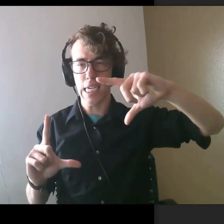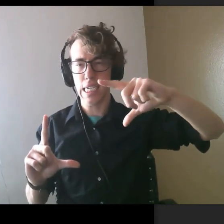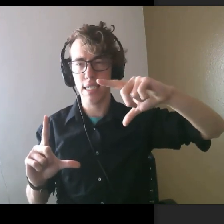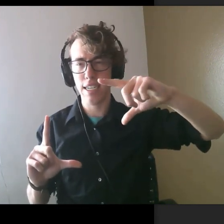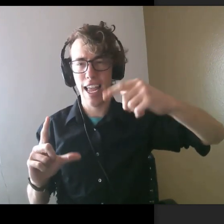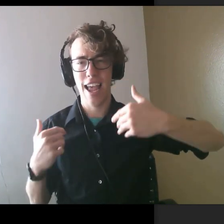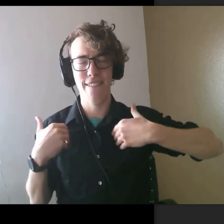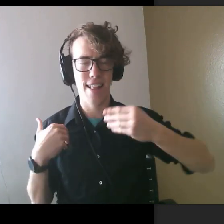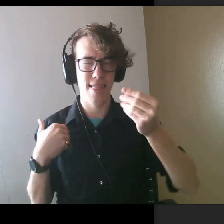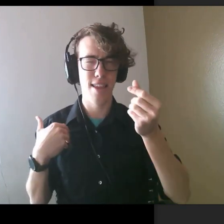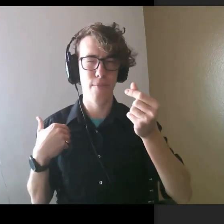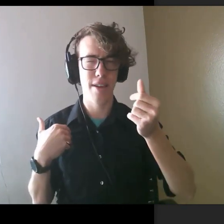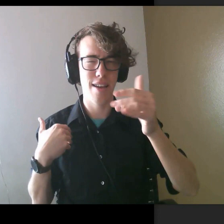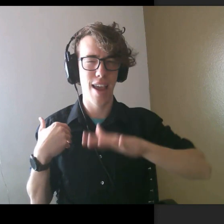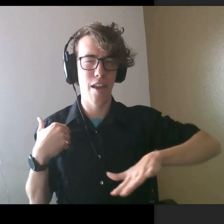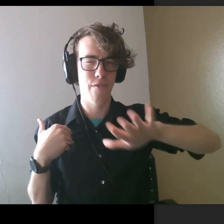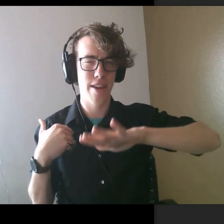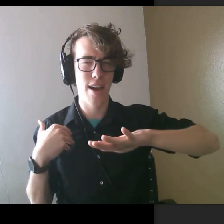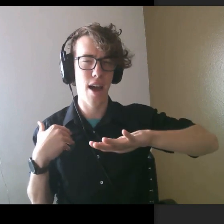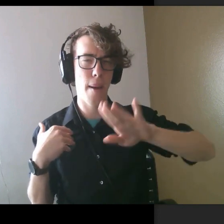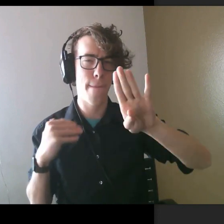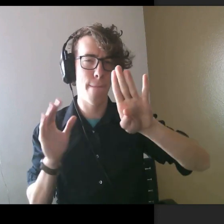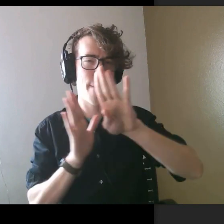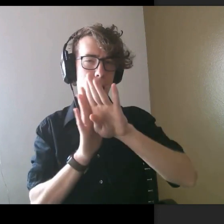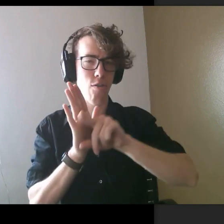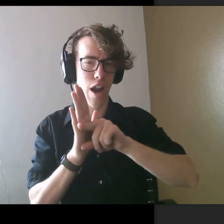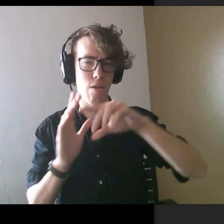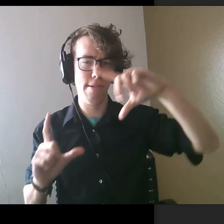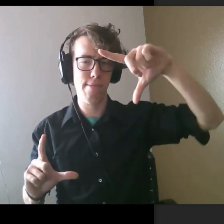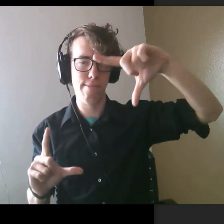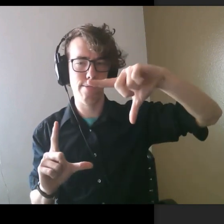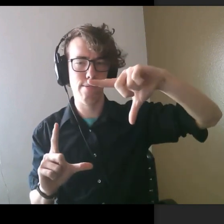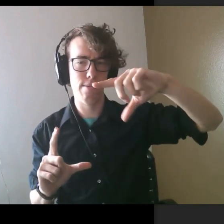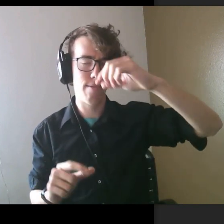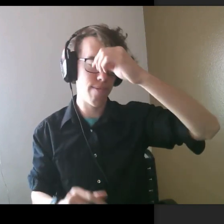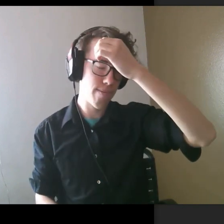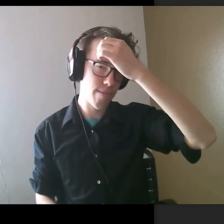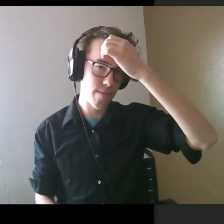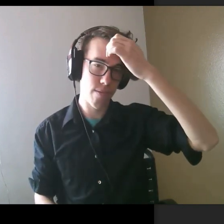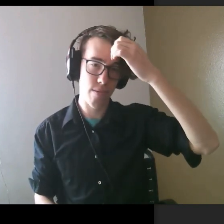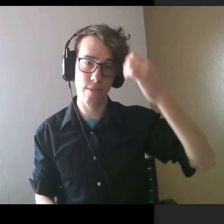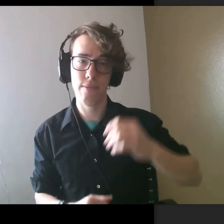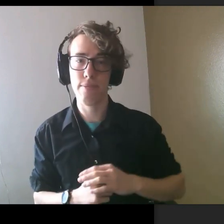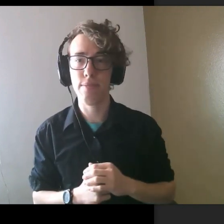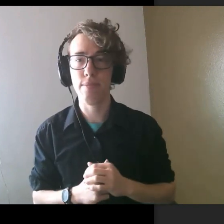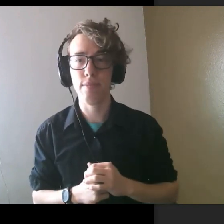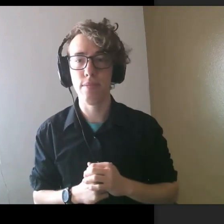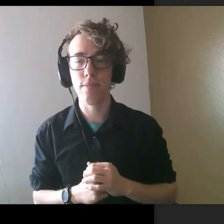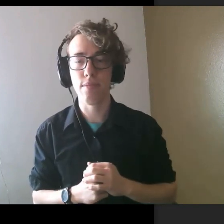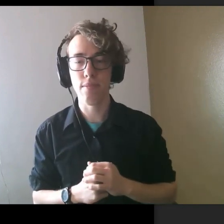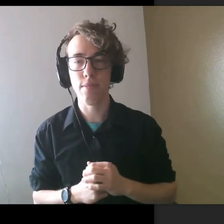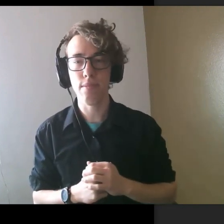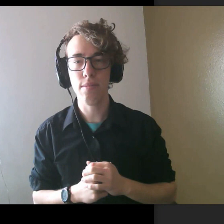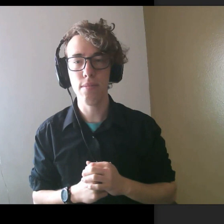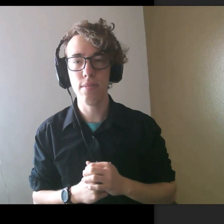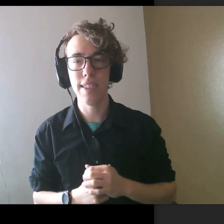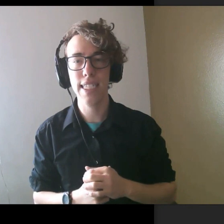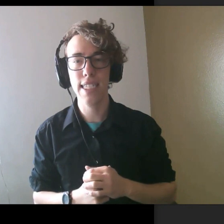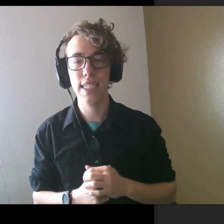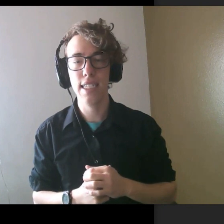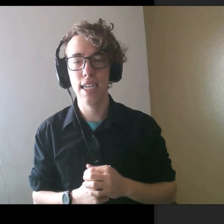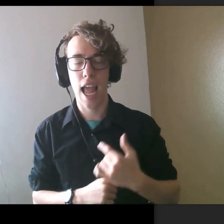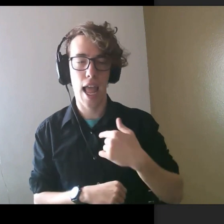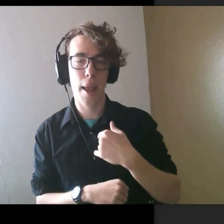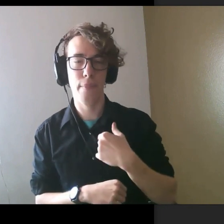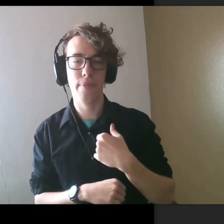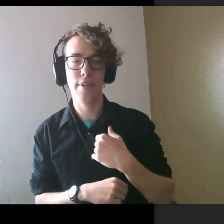of space there in the background. And then I'm going to